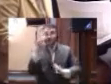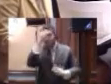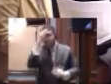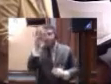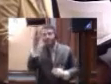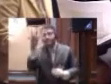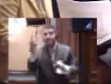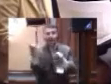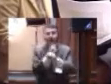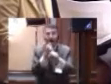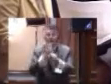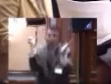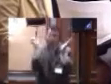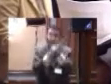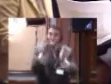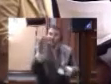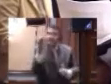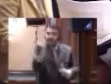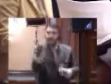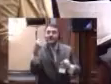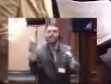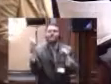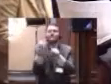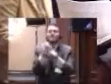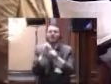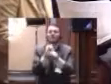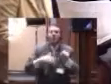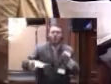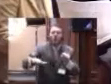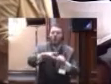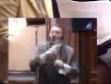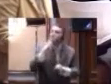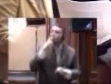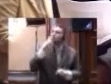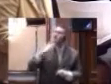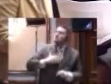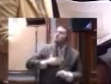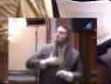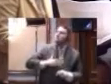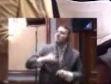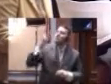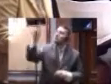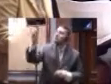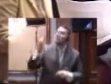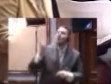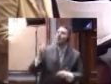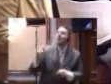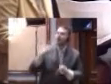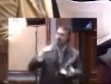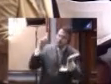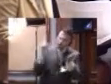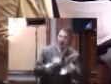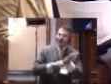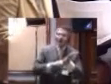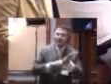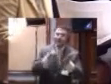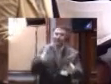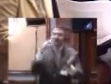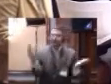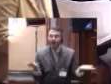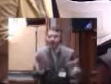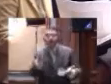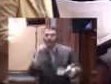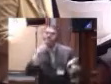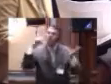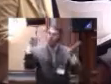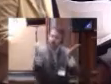on the ground and guarantee all citizenship rights. We need laws that regulate the electoral system